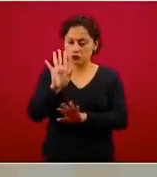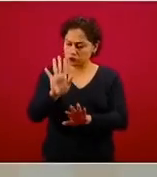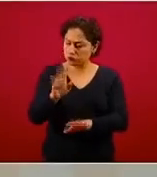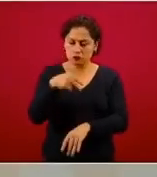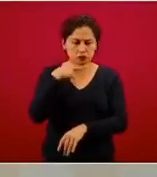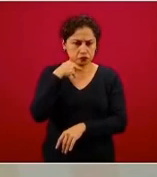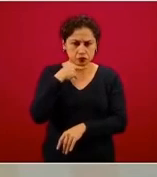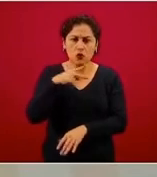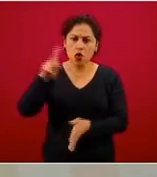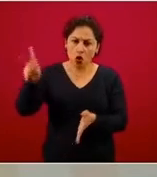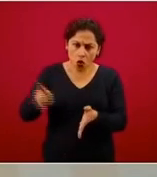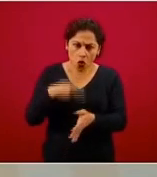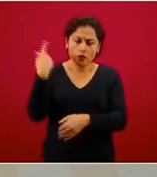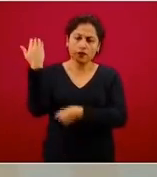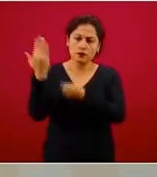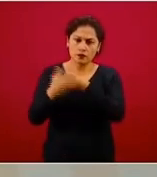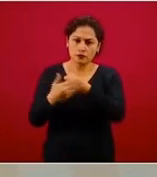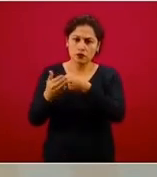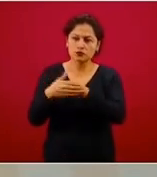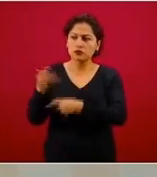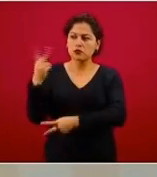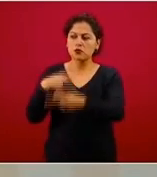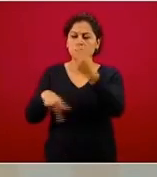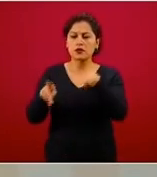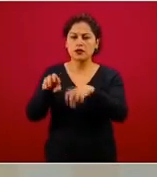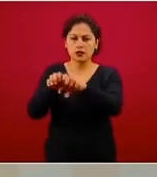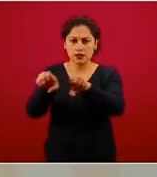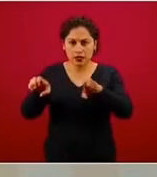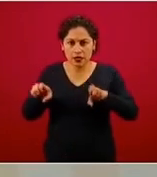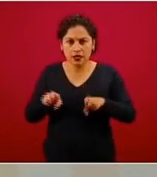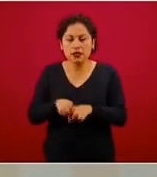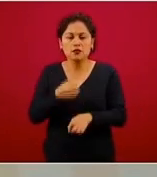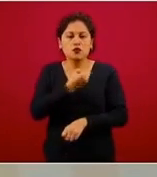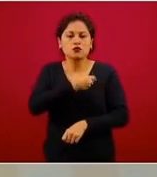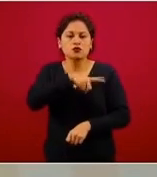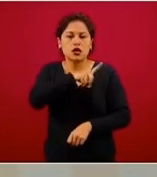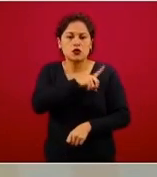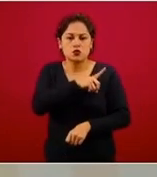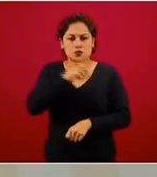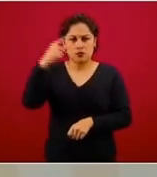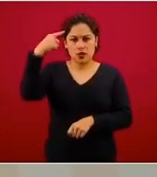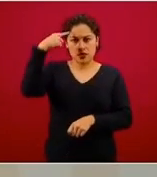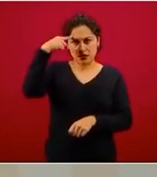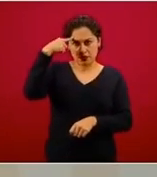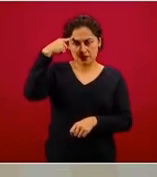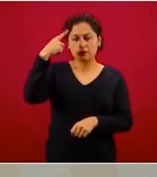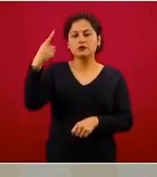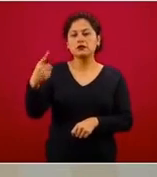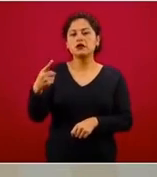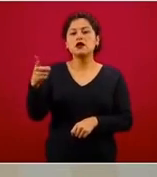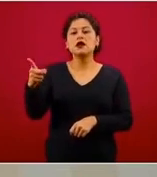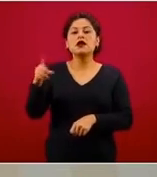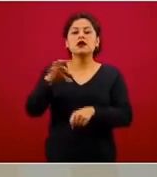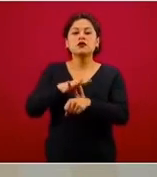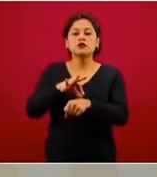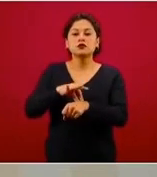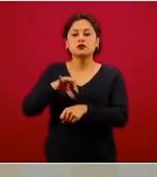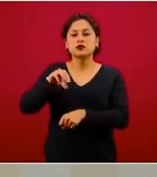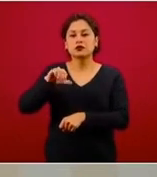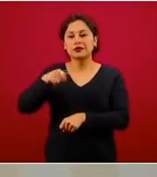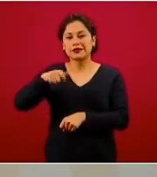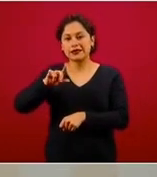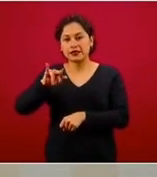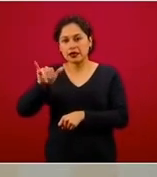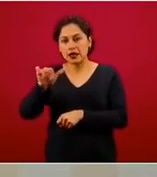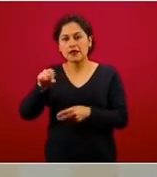our team de salud mental, for mental que health. nos And you sentimos know muy what? We can orgullosos y ask them to come contentos, el again. doctor Juan Manuel Quijada, la Dr. doctora Lorena Juan Rodríguez